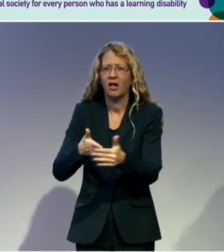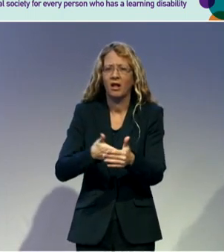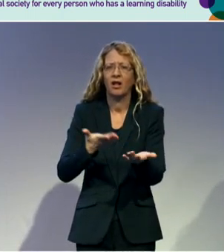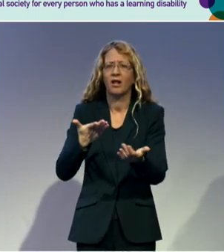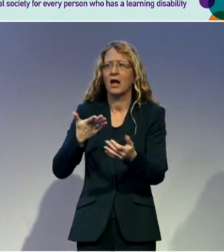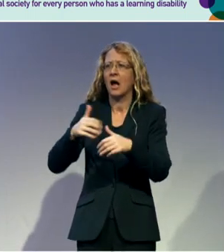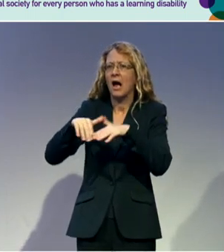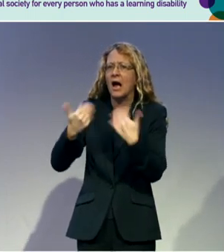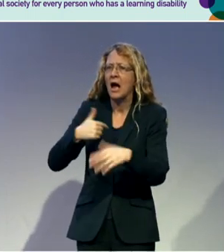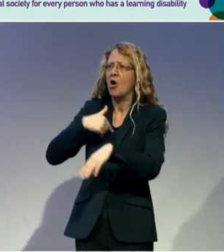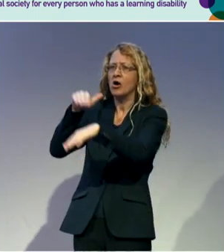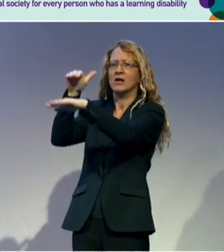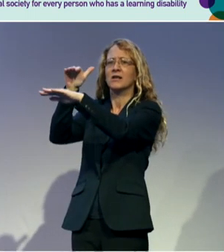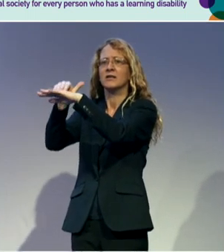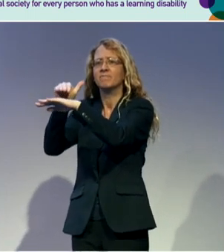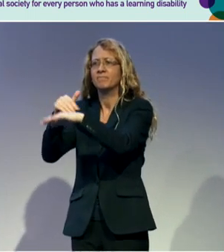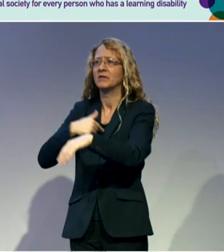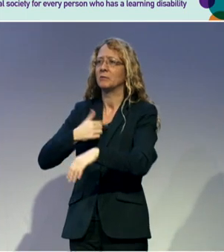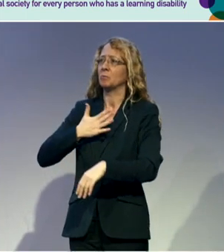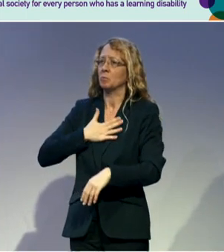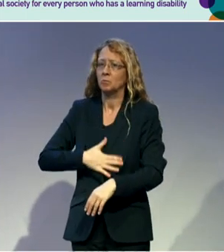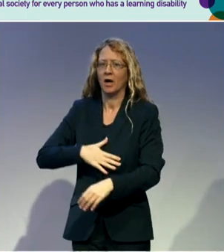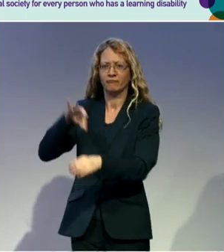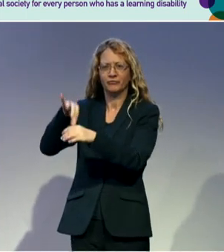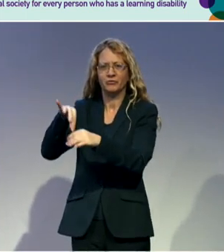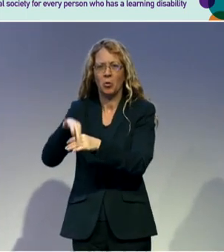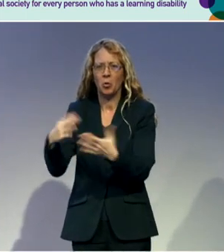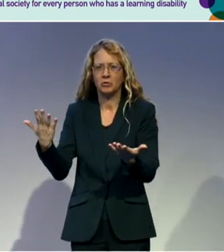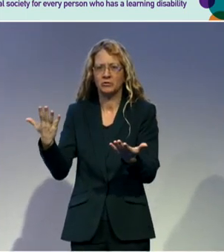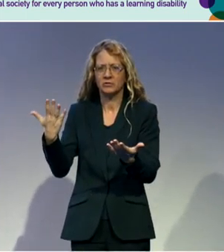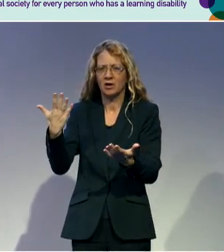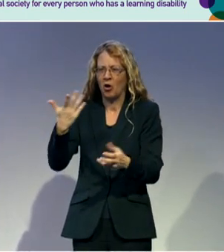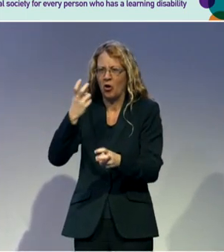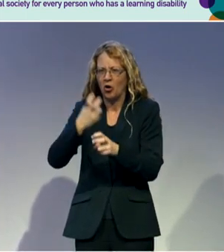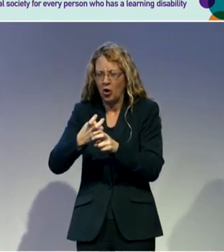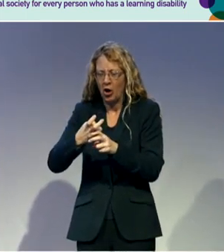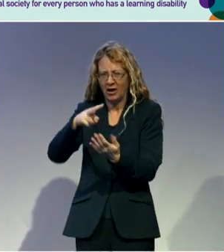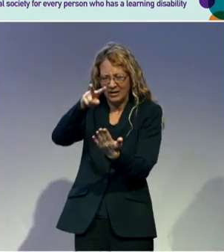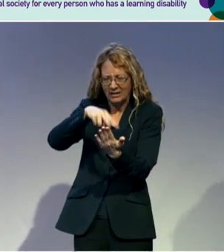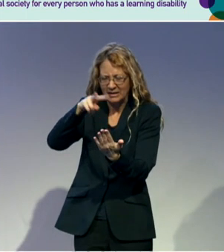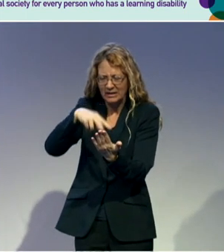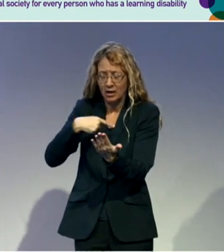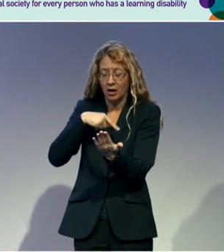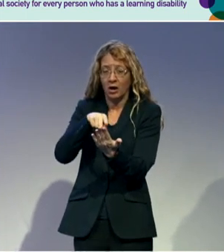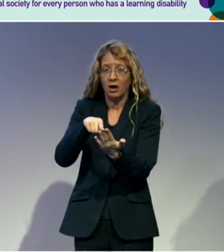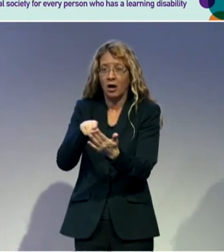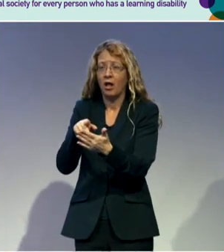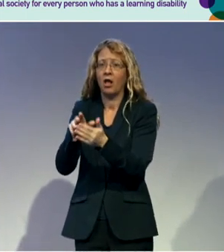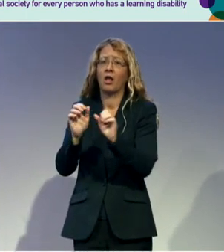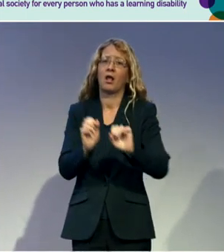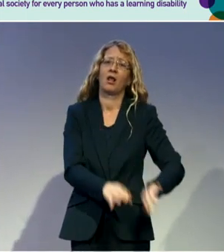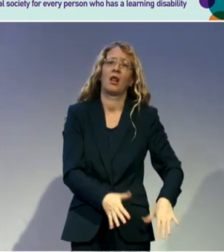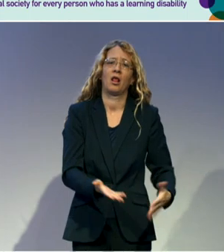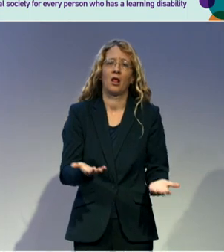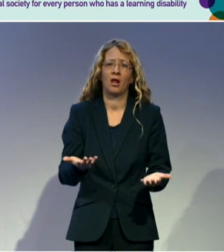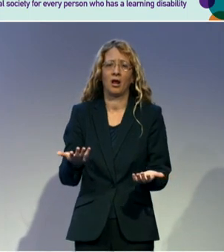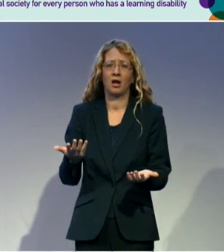Some people think that people who have learning disabilities are not allowed to vote, And whilst this is not the case in the